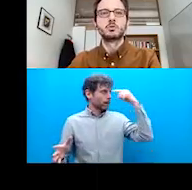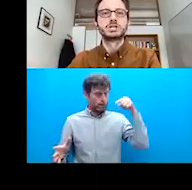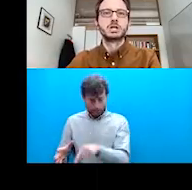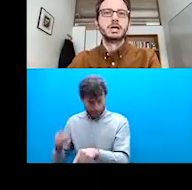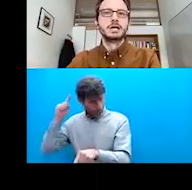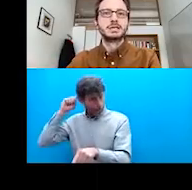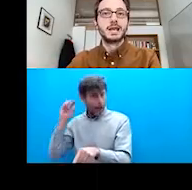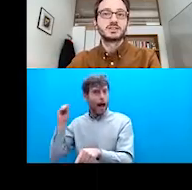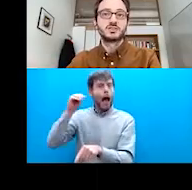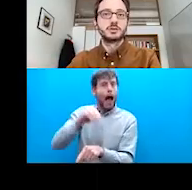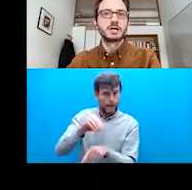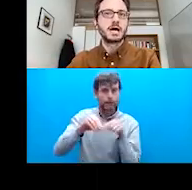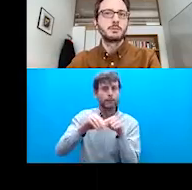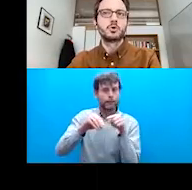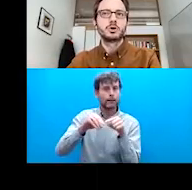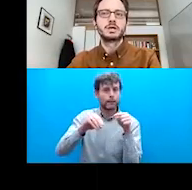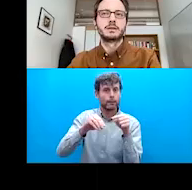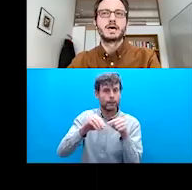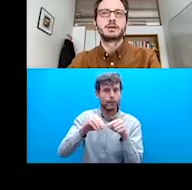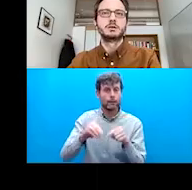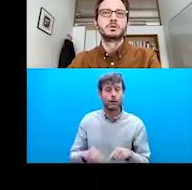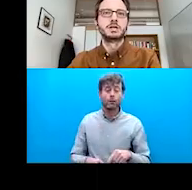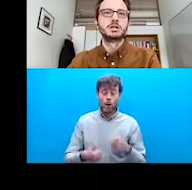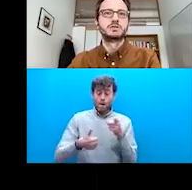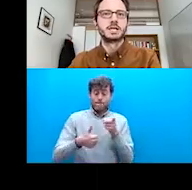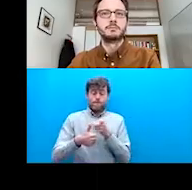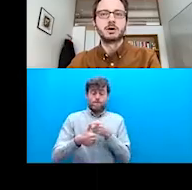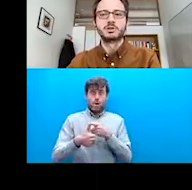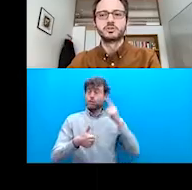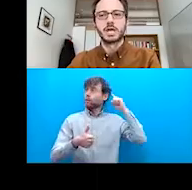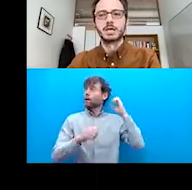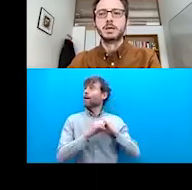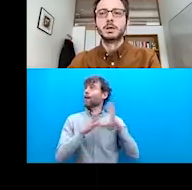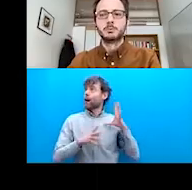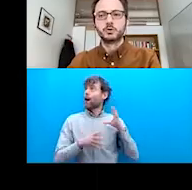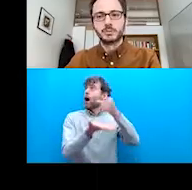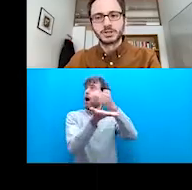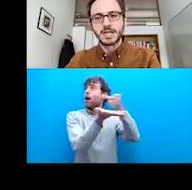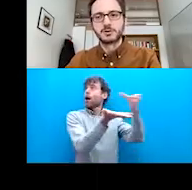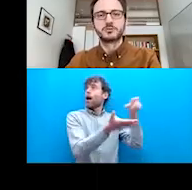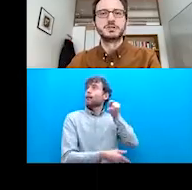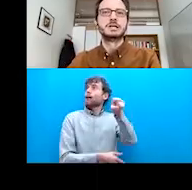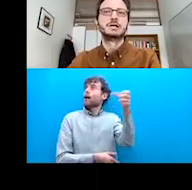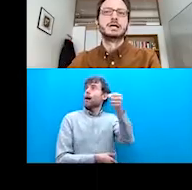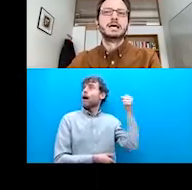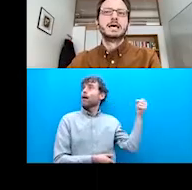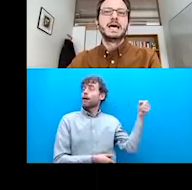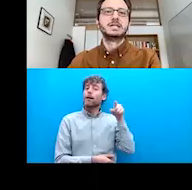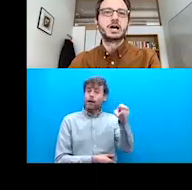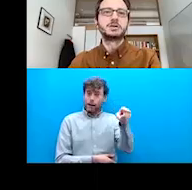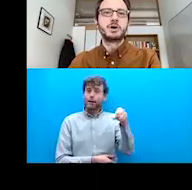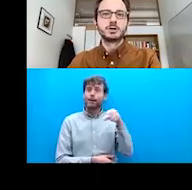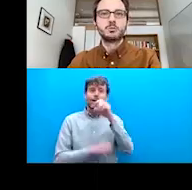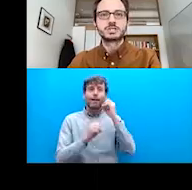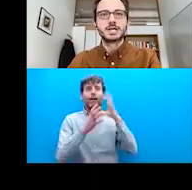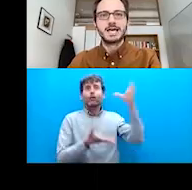situation in which the glasses are in the cupboard, and then you only need to take them out and say, put them on the table for dinner. And